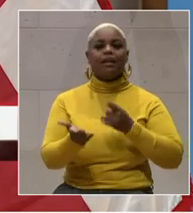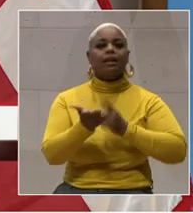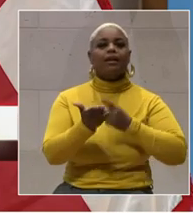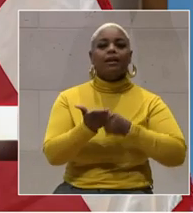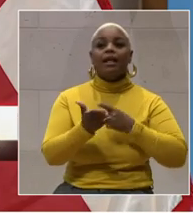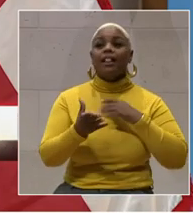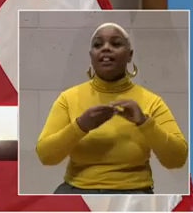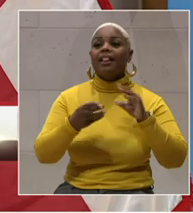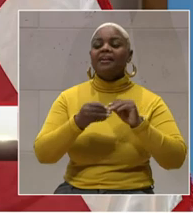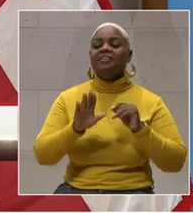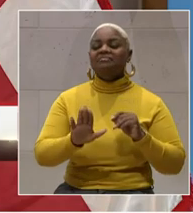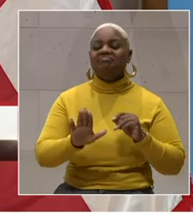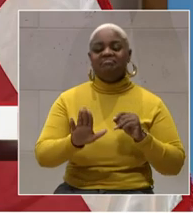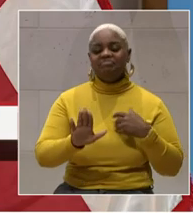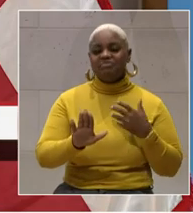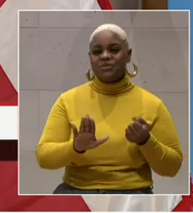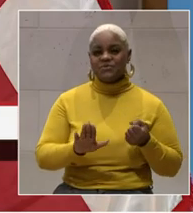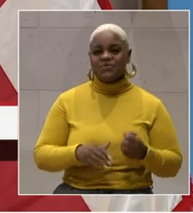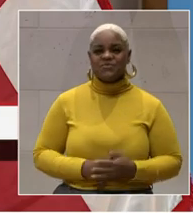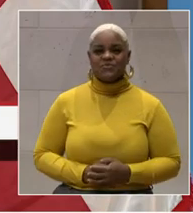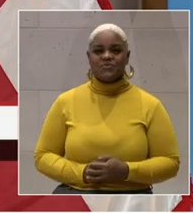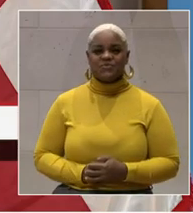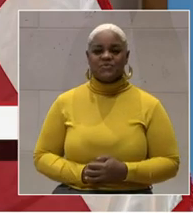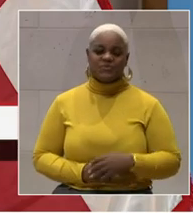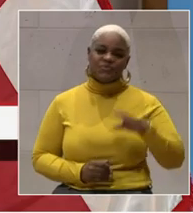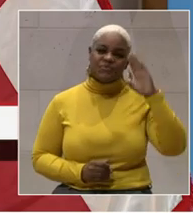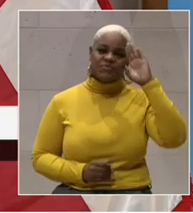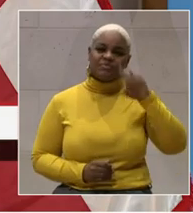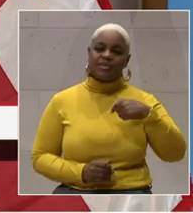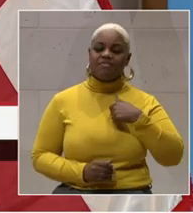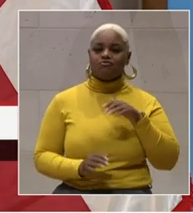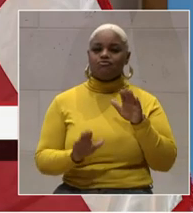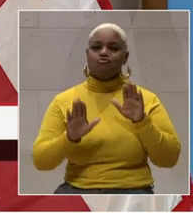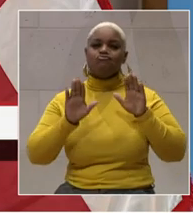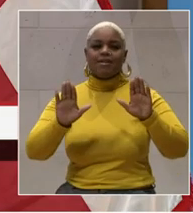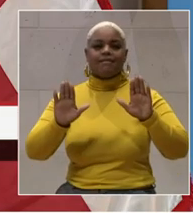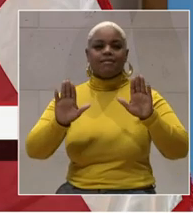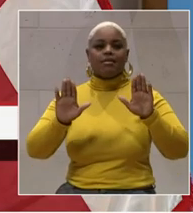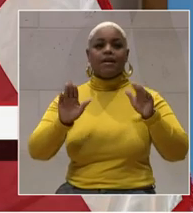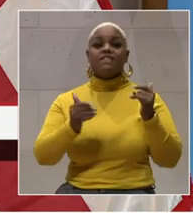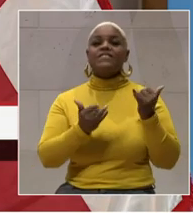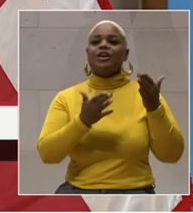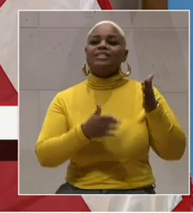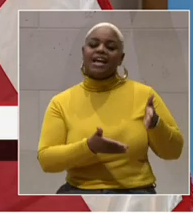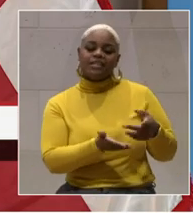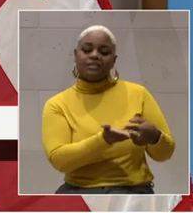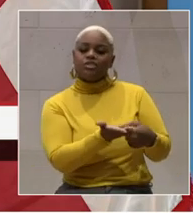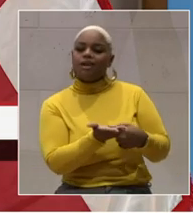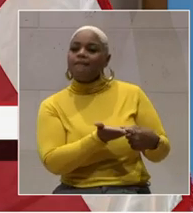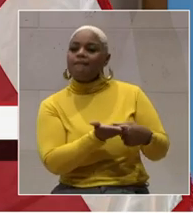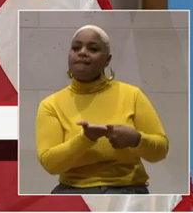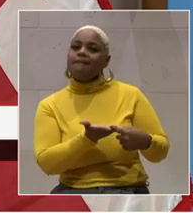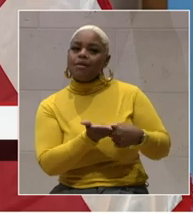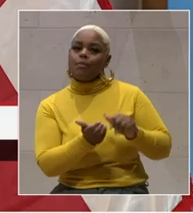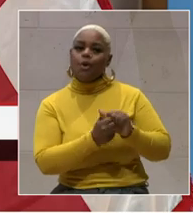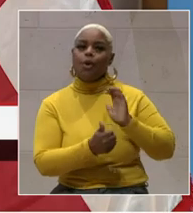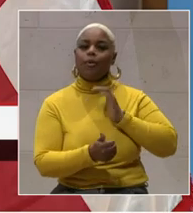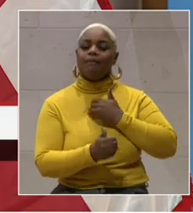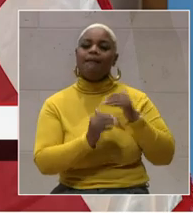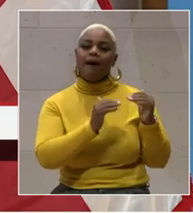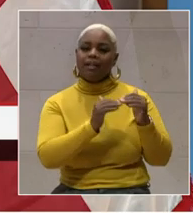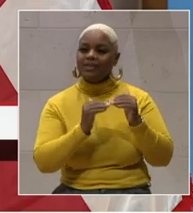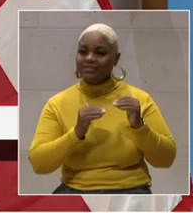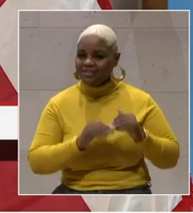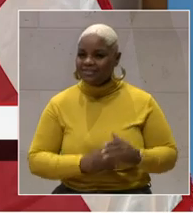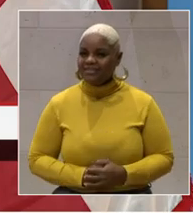we want to get to a great fireside discussion with our colleague and a